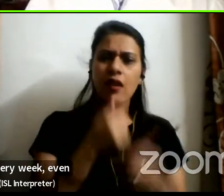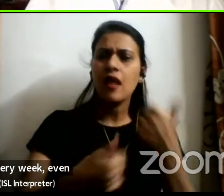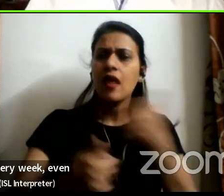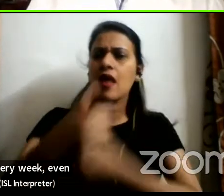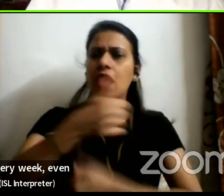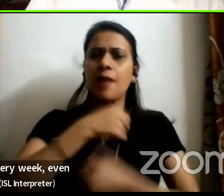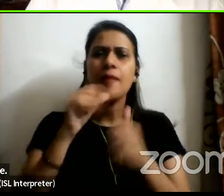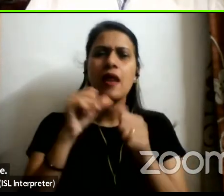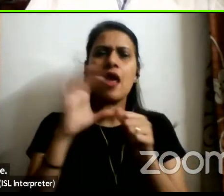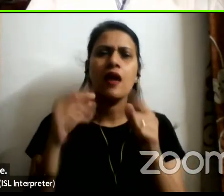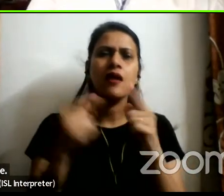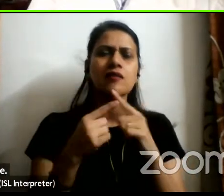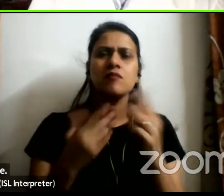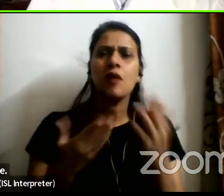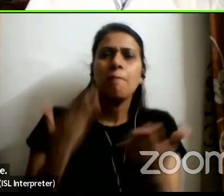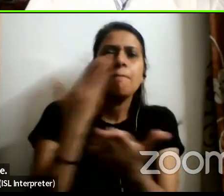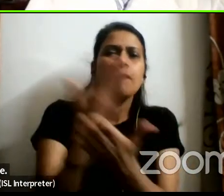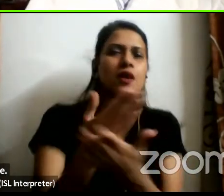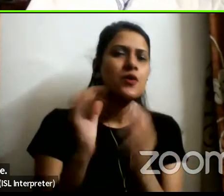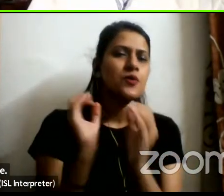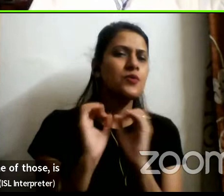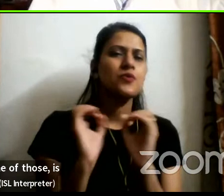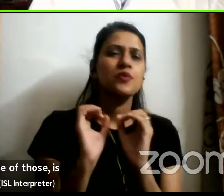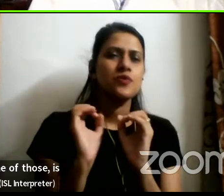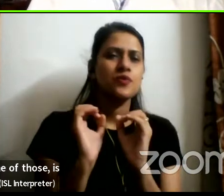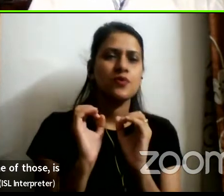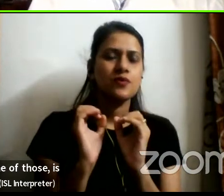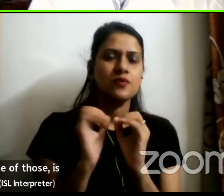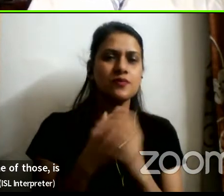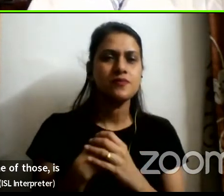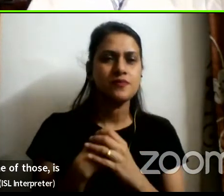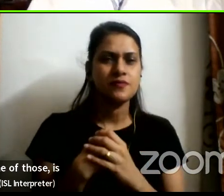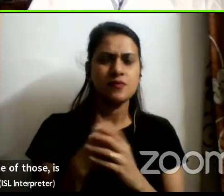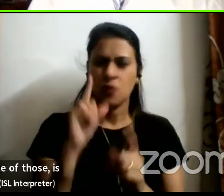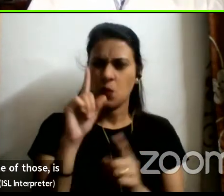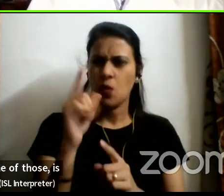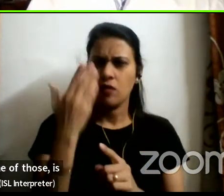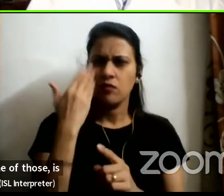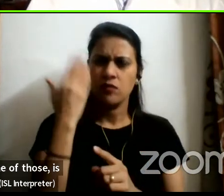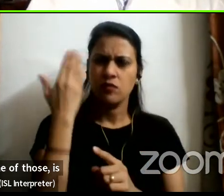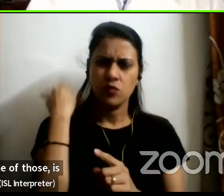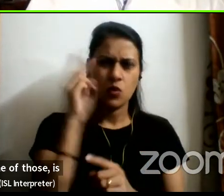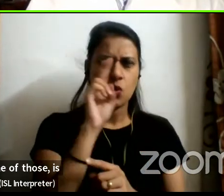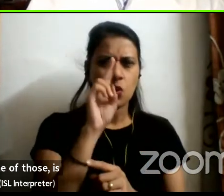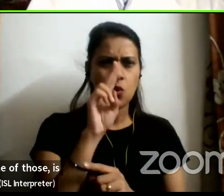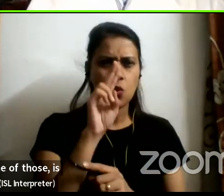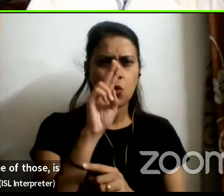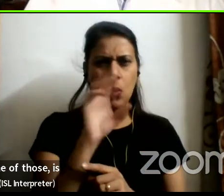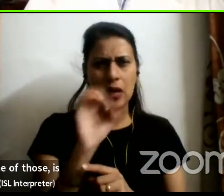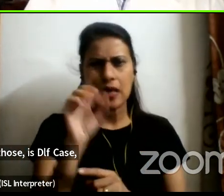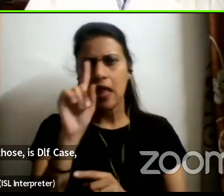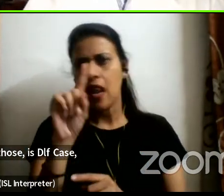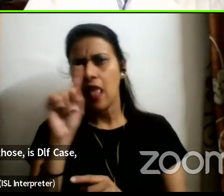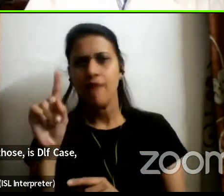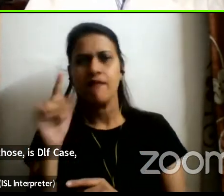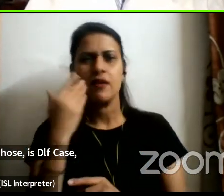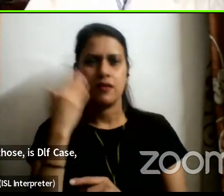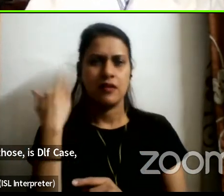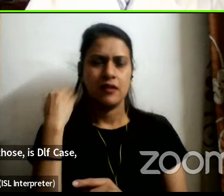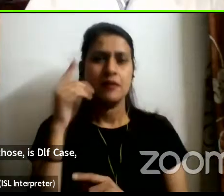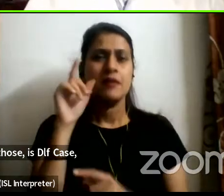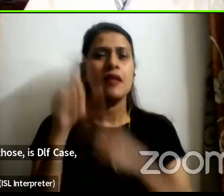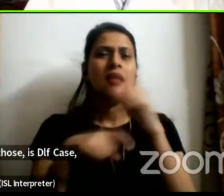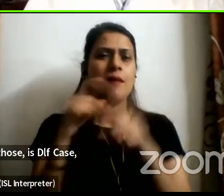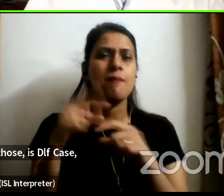being heard. Like one of those is DLF case, very old case, 2011, involves real estate buyers. I